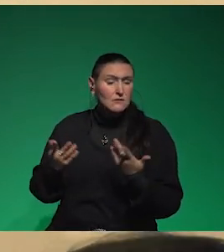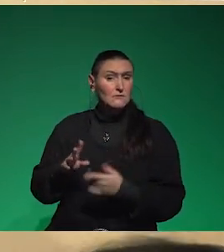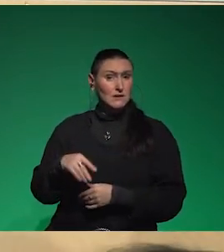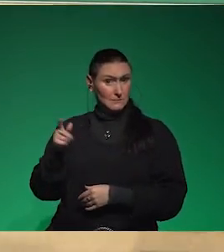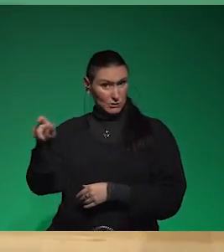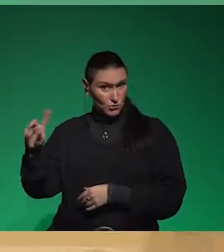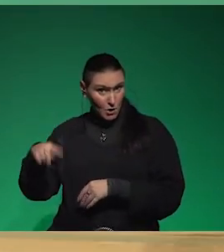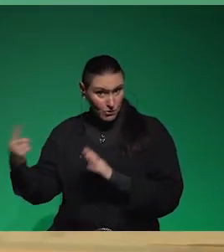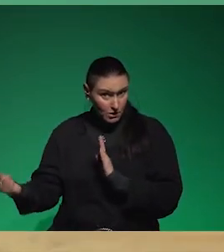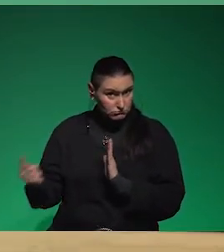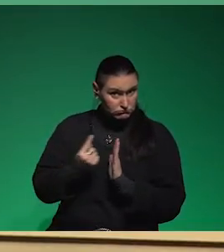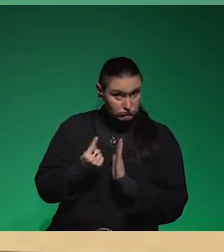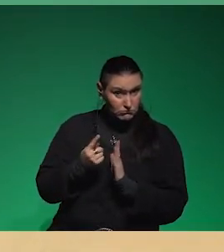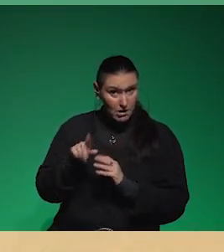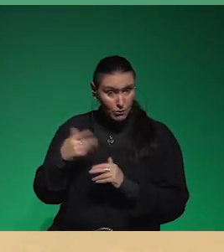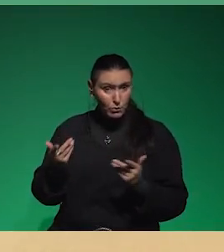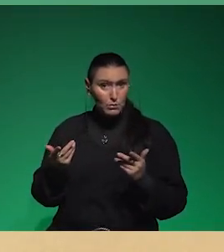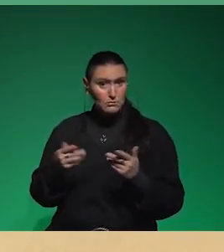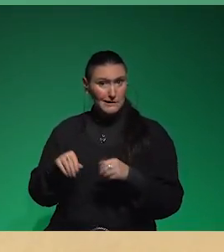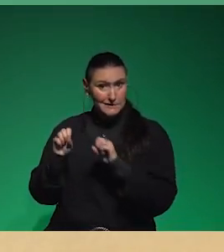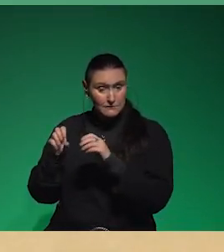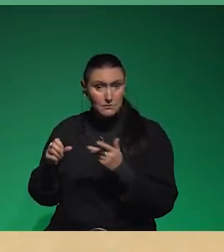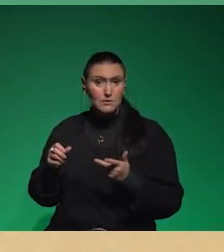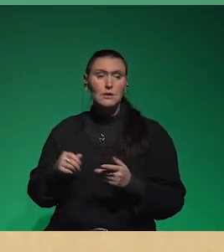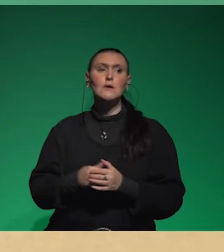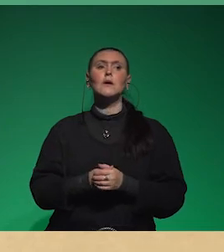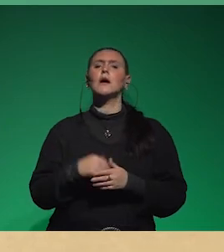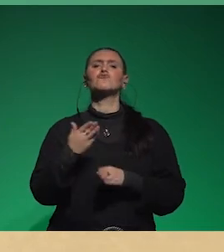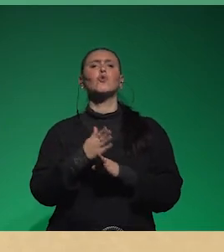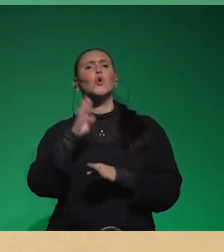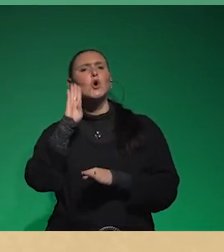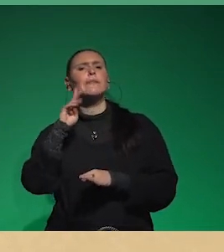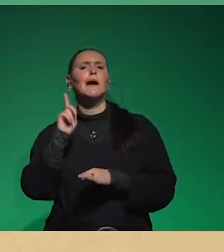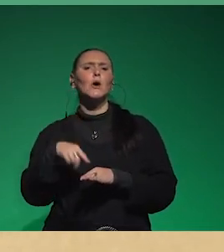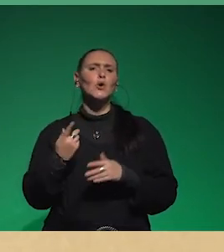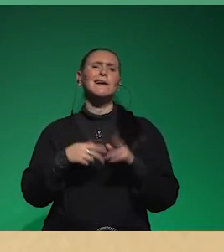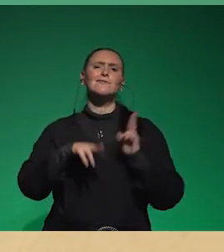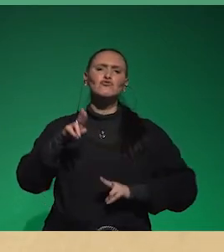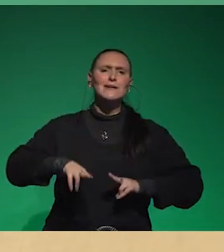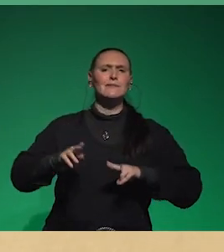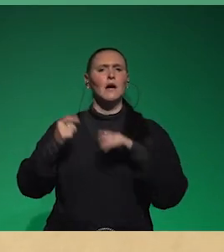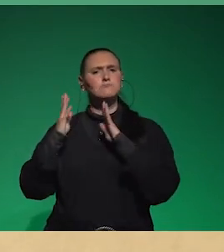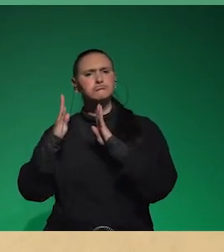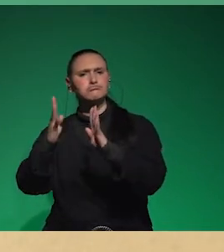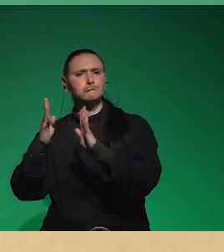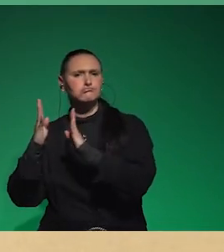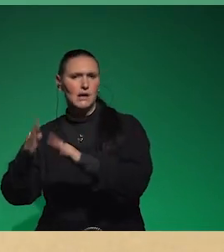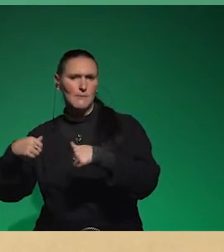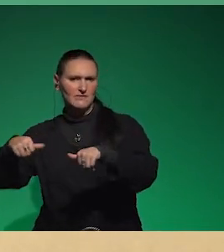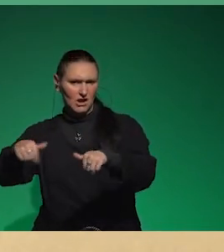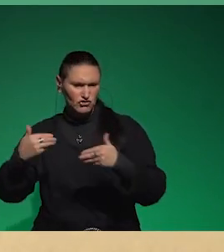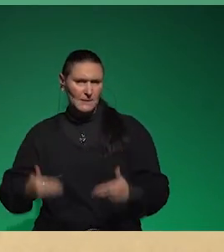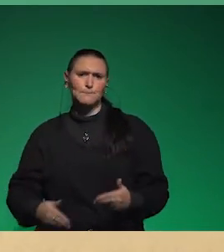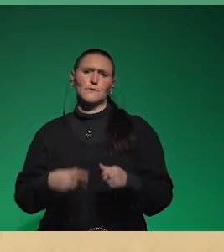rubber. But with oil palm, that has not been practiced in the research area, and even more